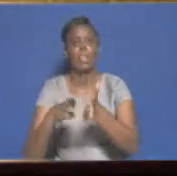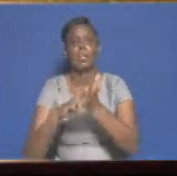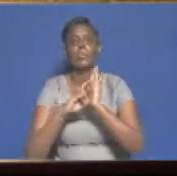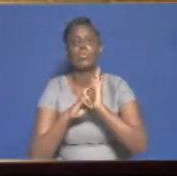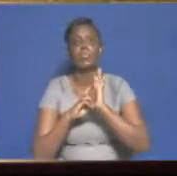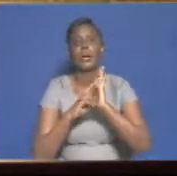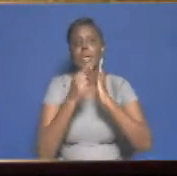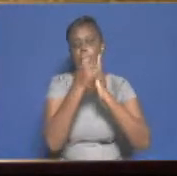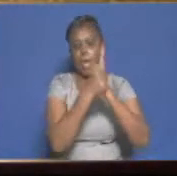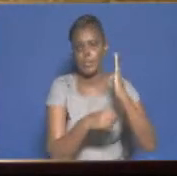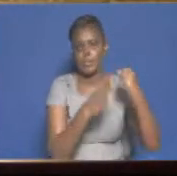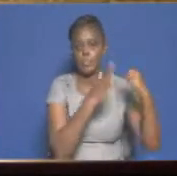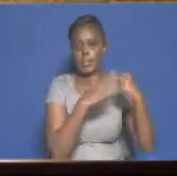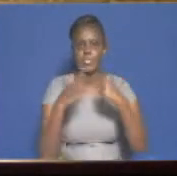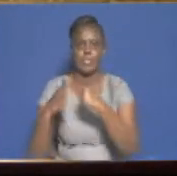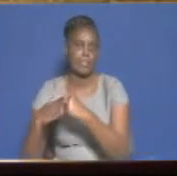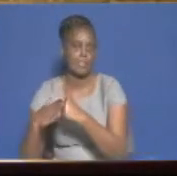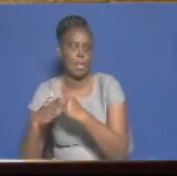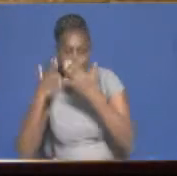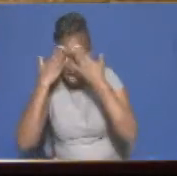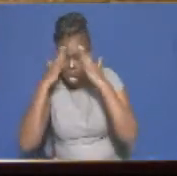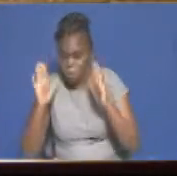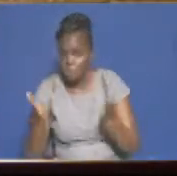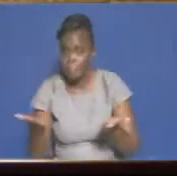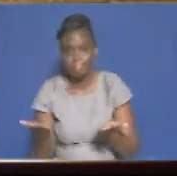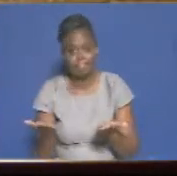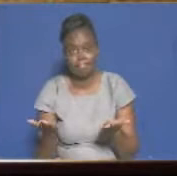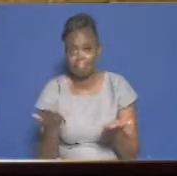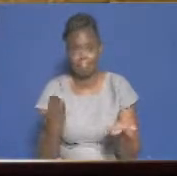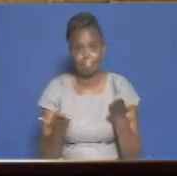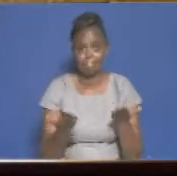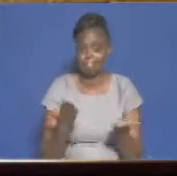Article 99. So I don't know,